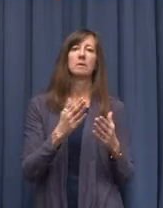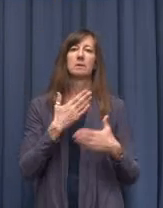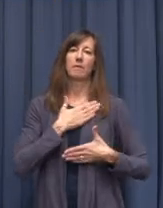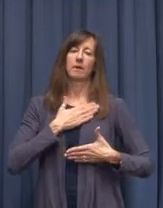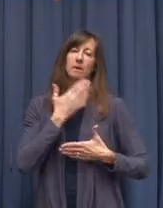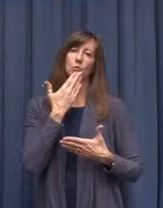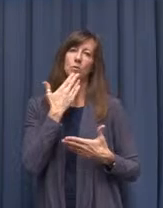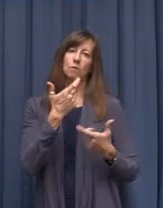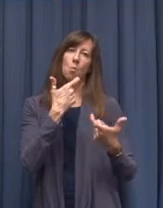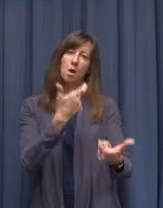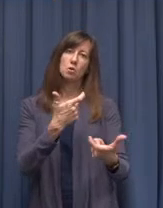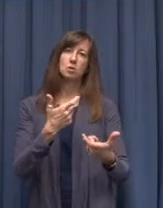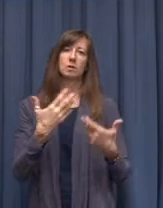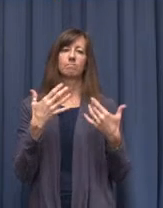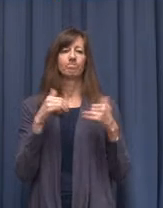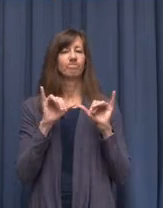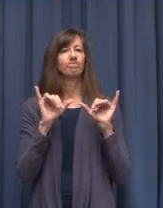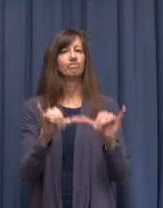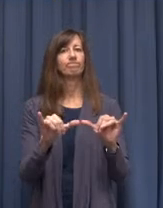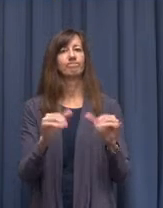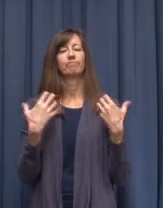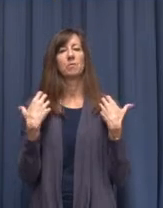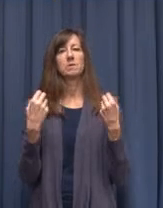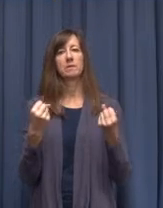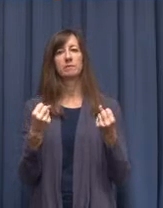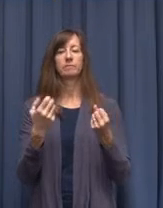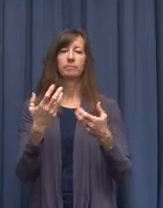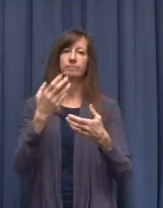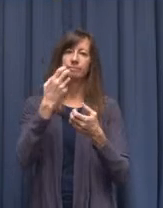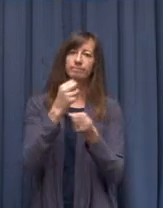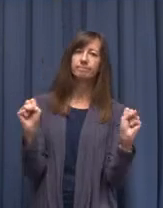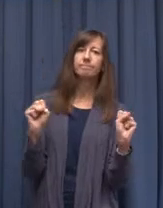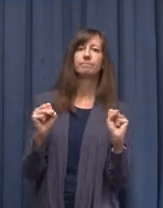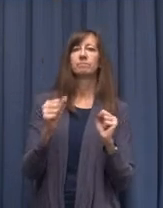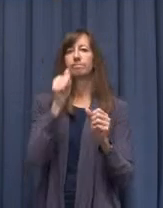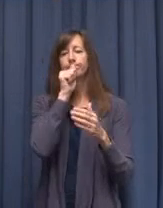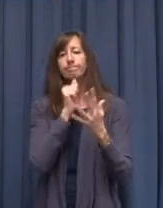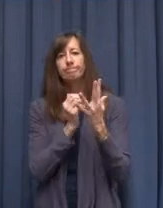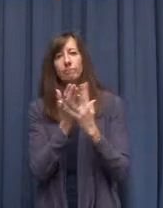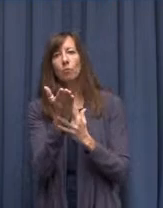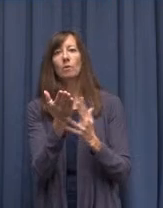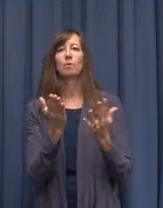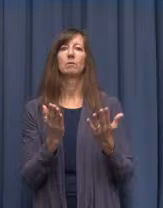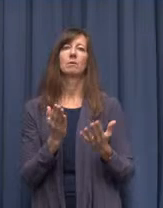stay safe and healthy, and let's stay resilient through this, and we will see you soon.